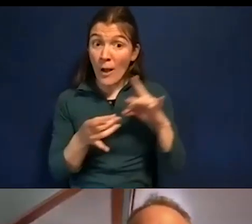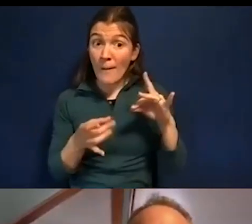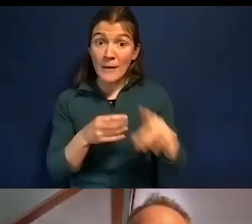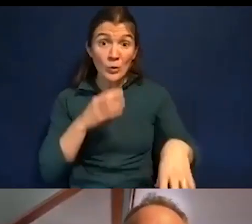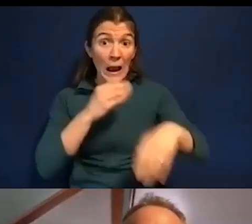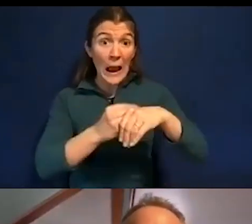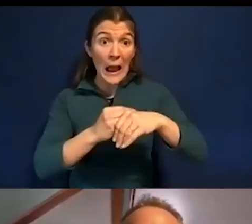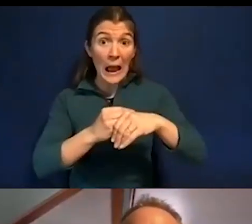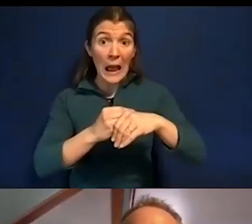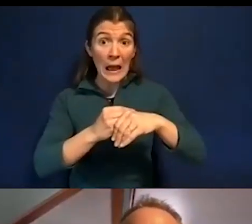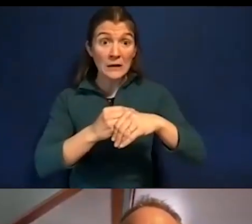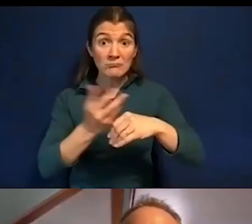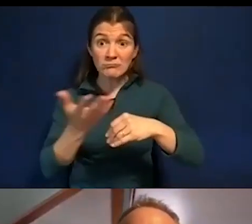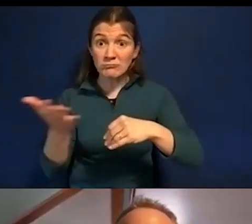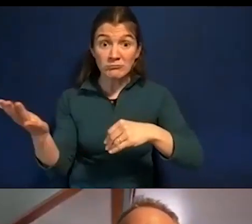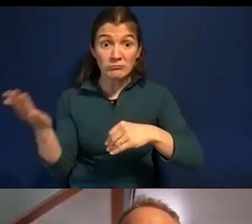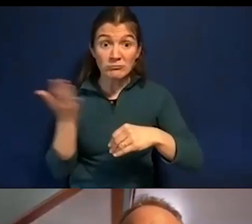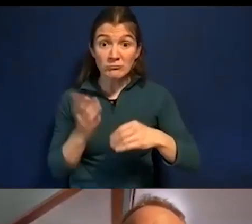this matter?